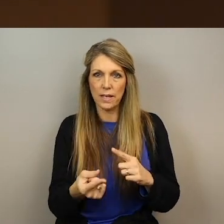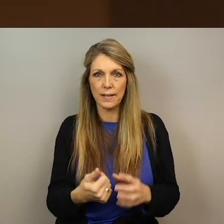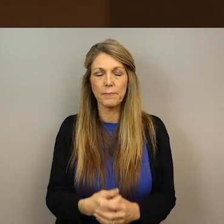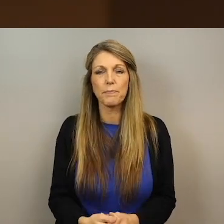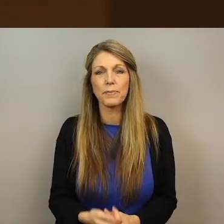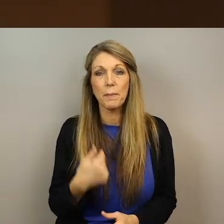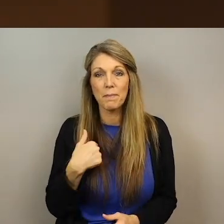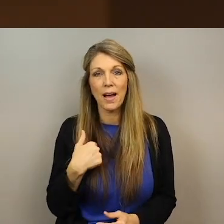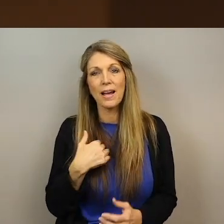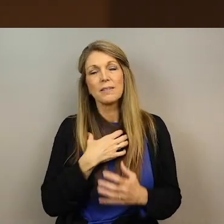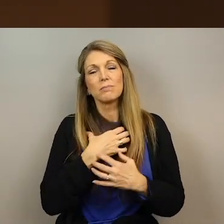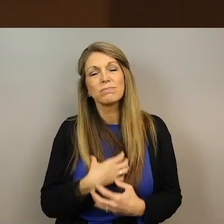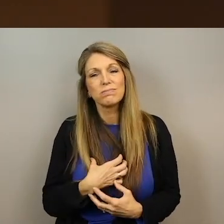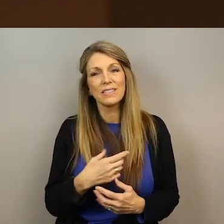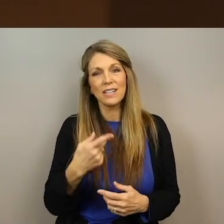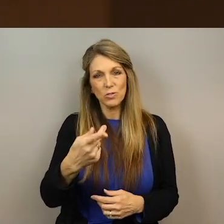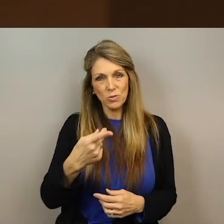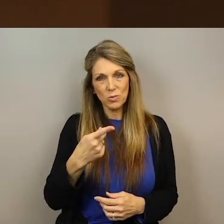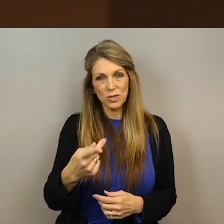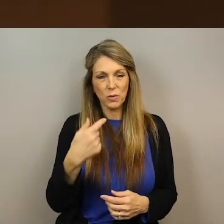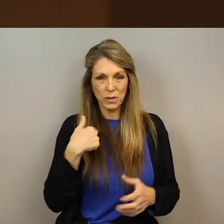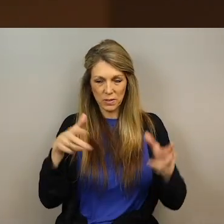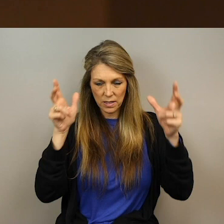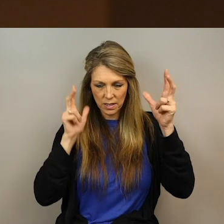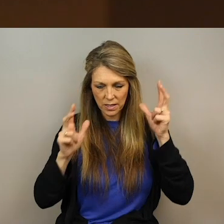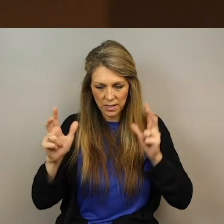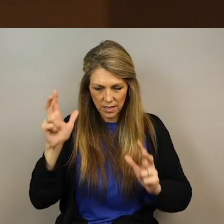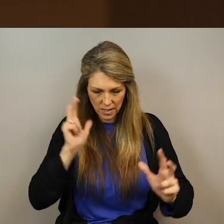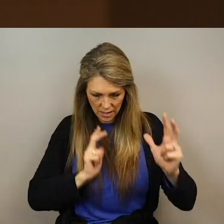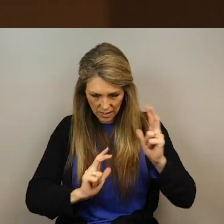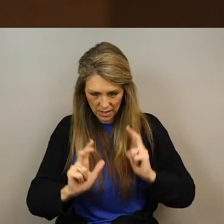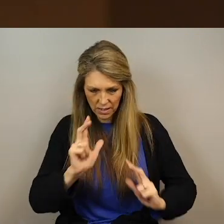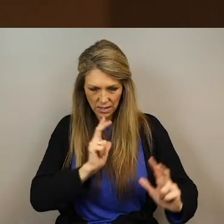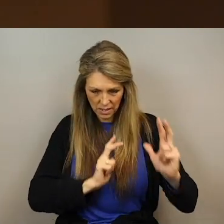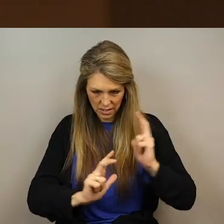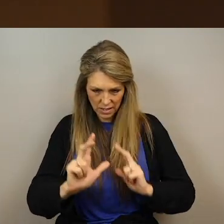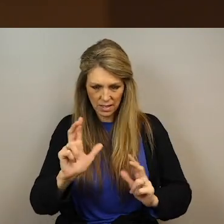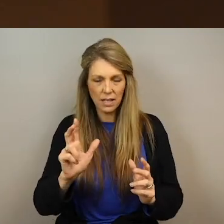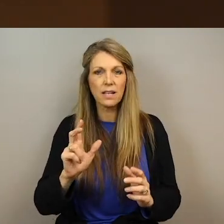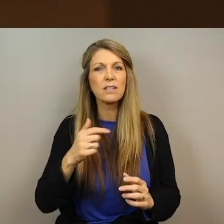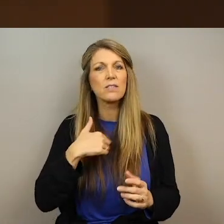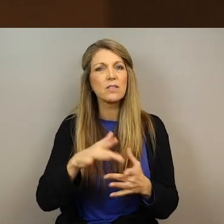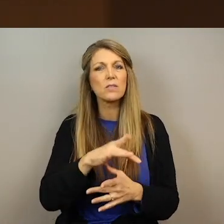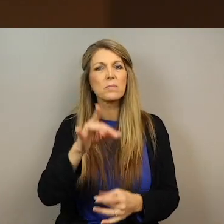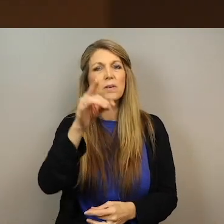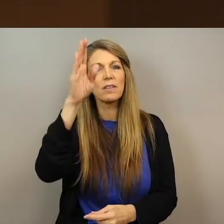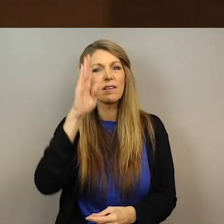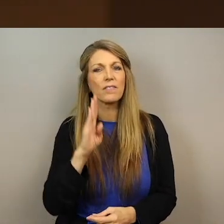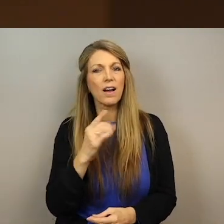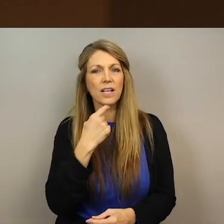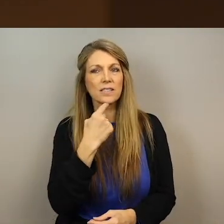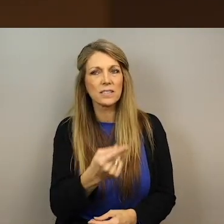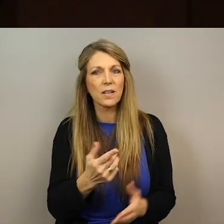so my prayer is that you and I would have the eyes to see and the ears to hear what the Spirit of God is saying to us